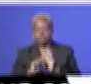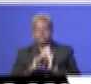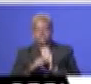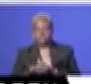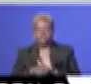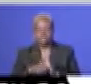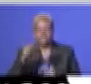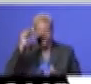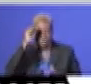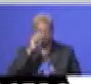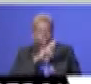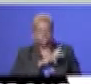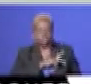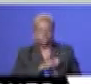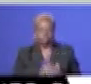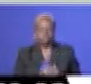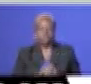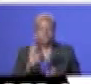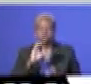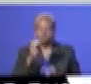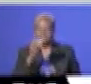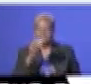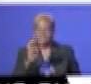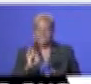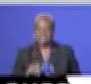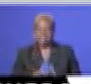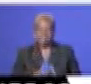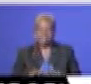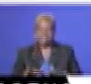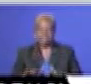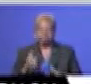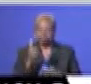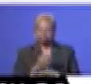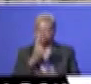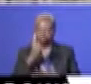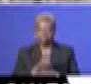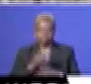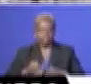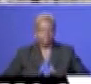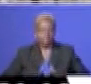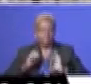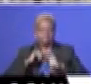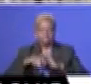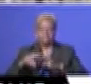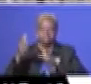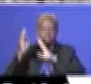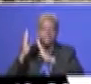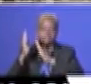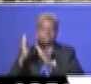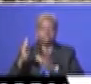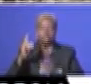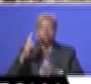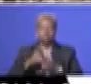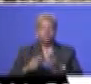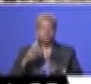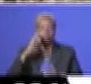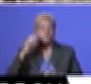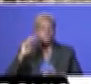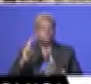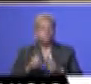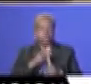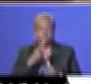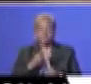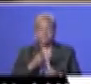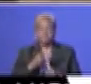Knowles. The COVID-19 pandemic has disrupted life in the Bahamas as we know it. What was once a routine is now a